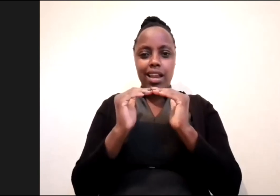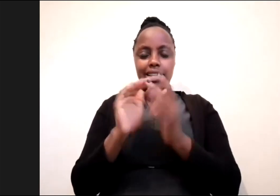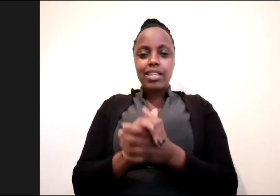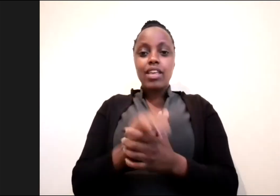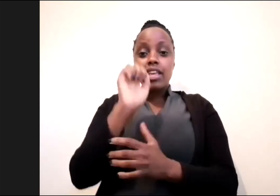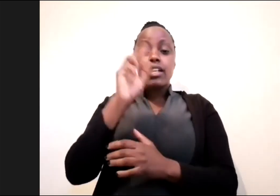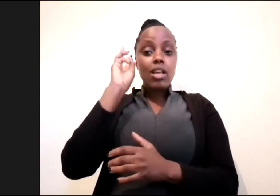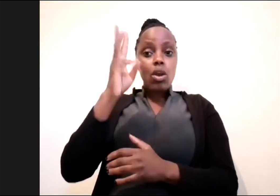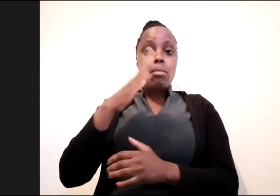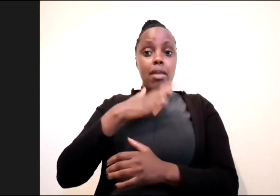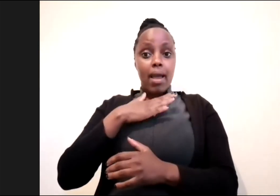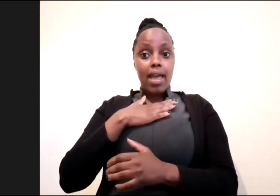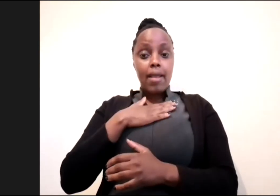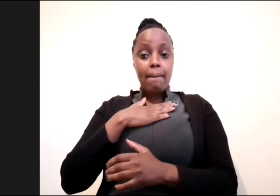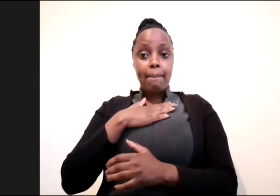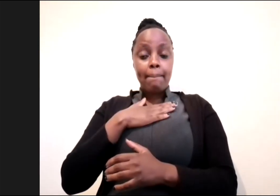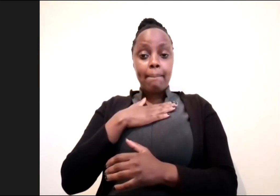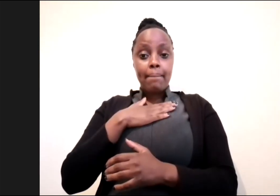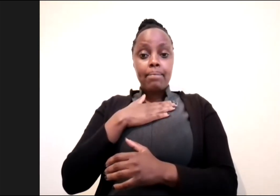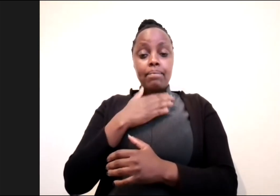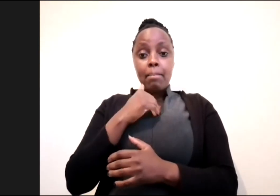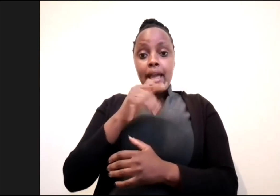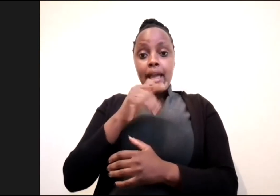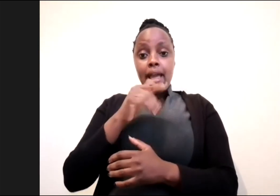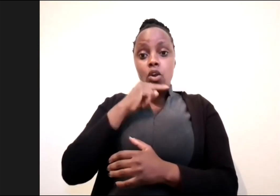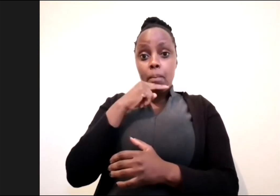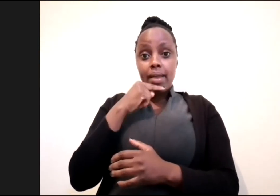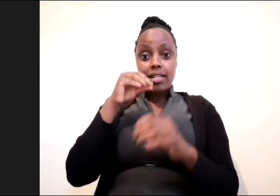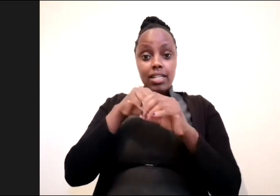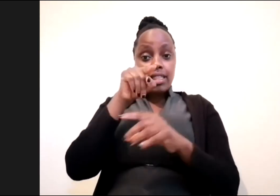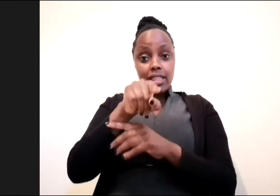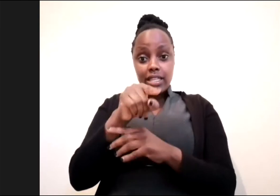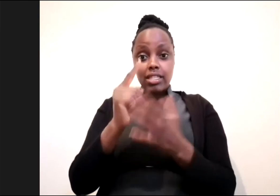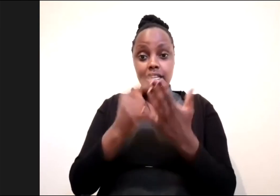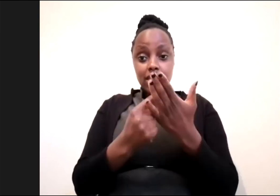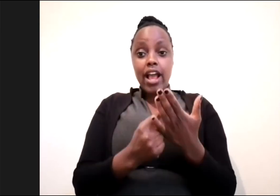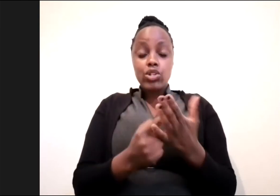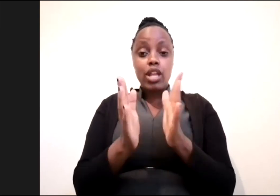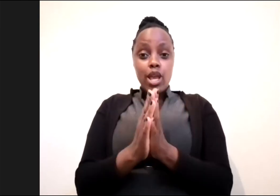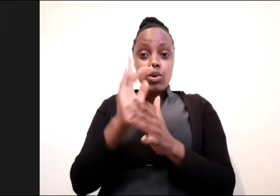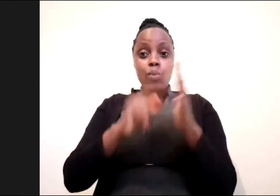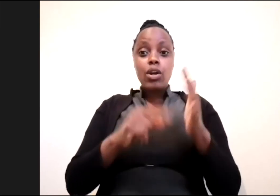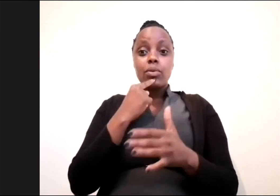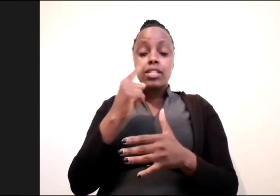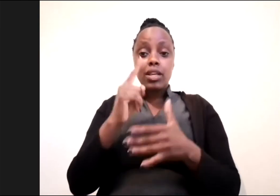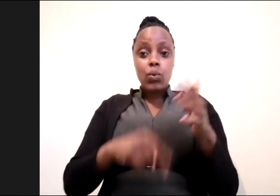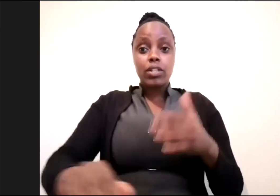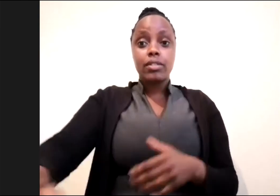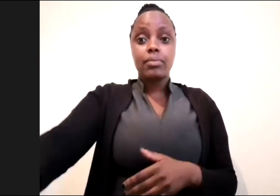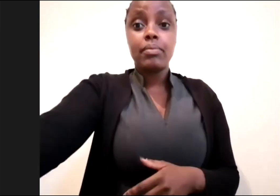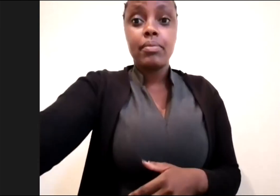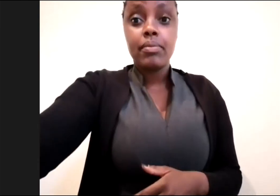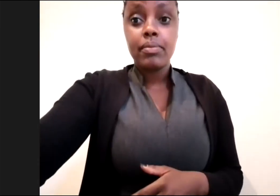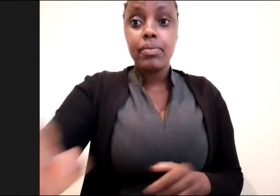my input on this, and what I want to say is, as a conclusion, it's